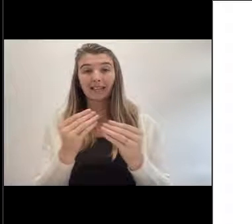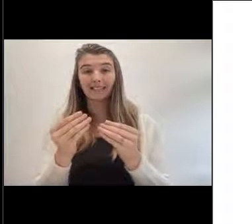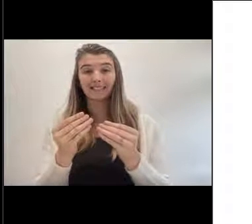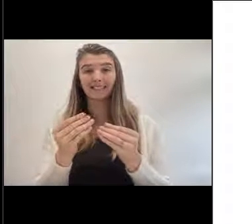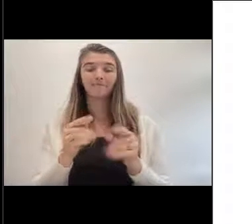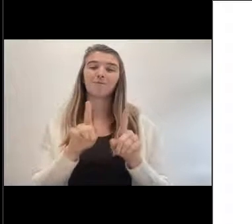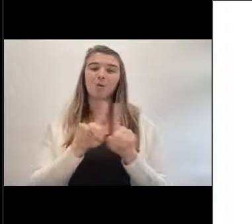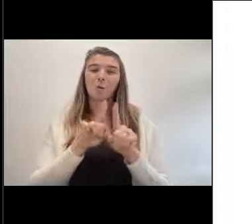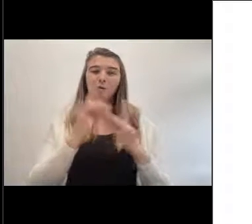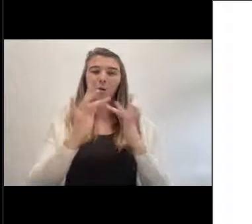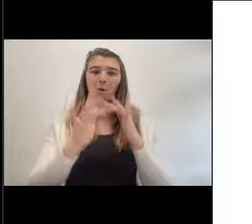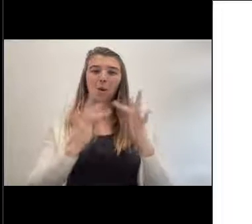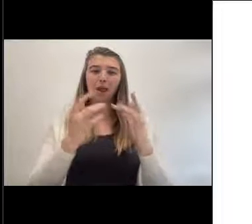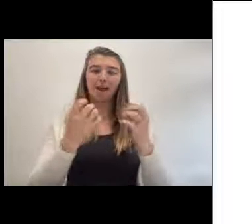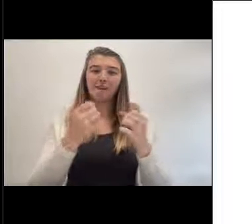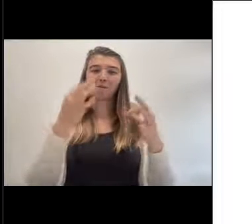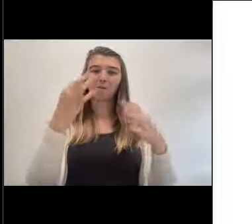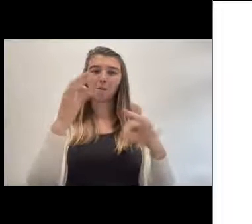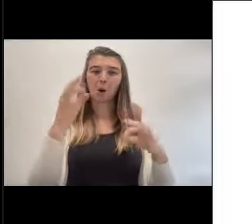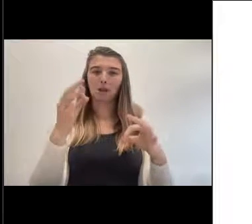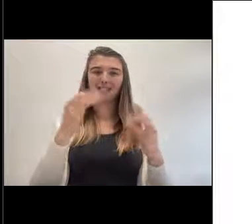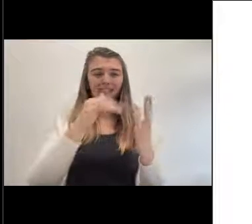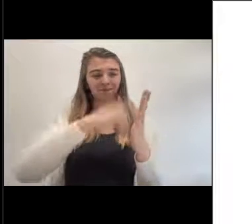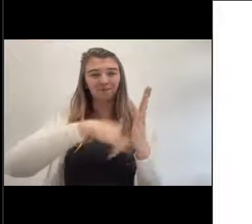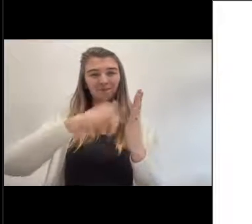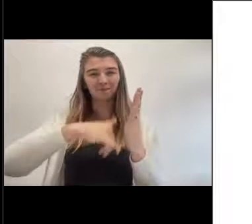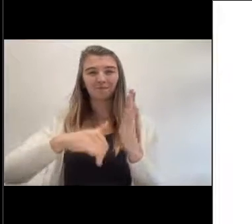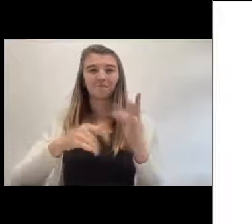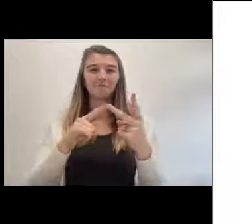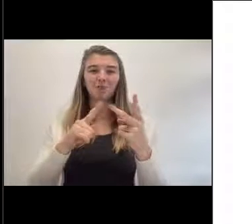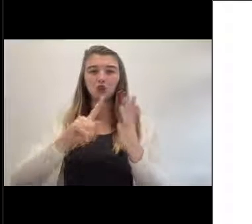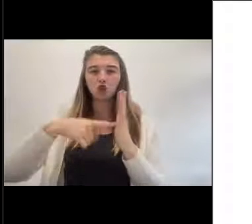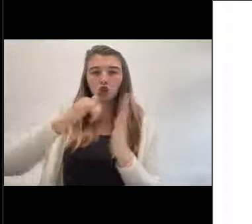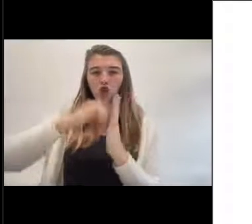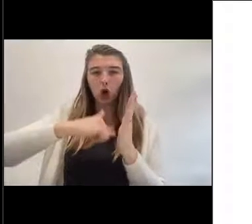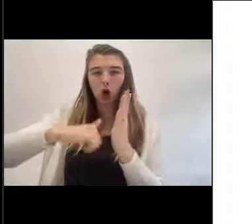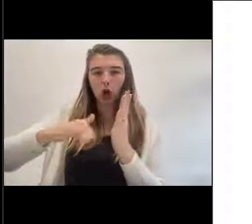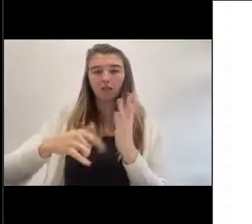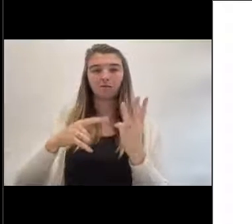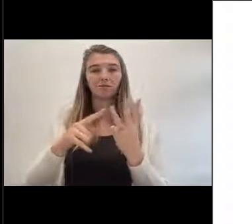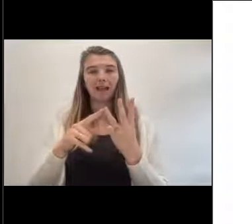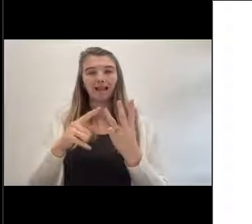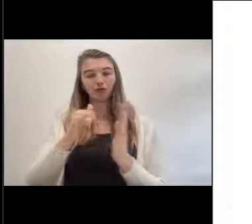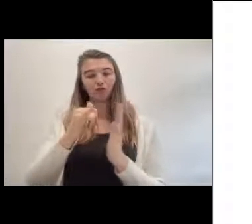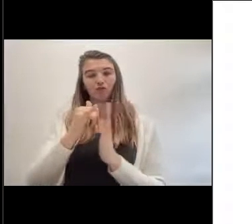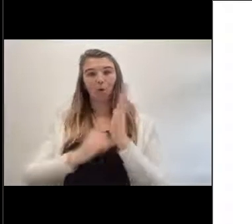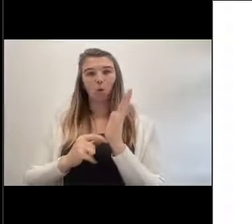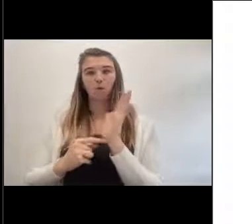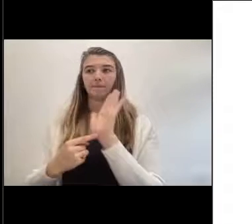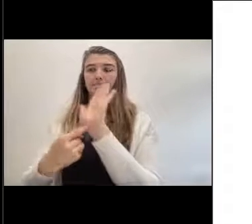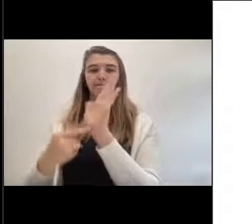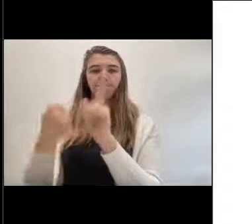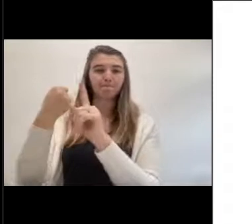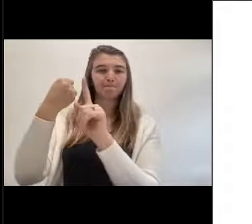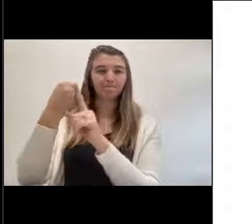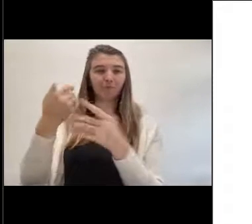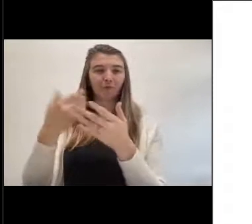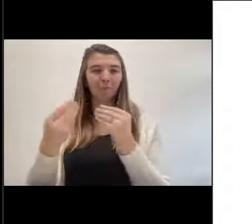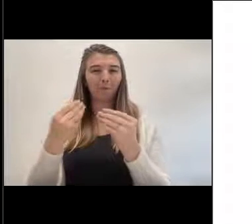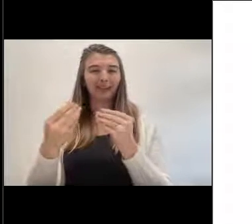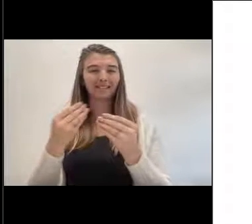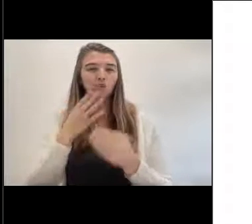positions, extensive journals, and our reports on science to enable sustainable plastics. Our new explainers looking at plastics in the environment